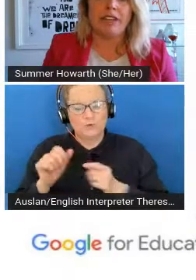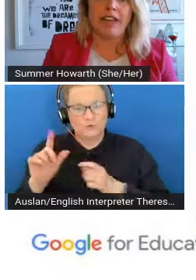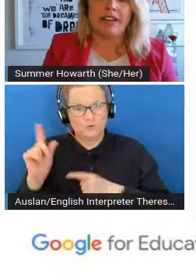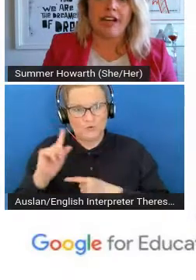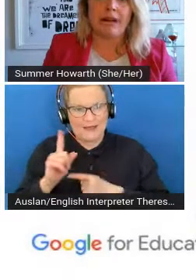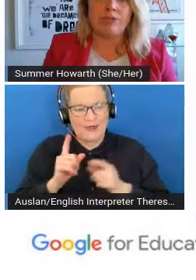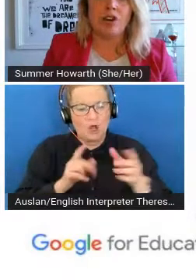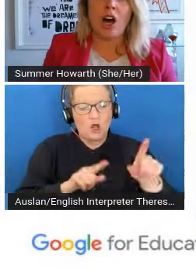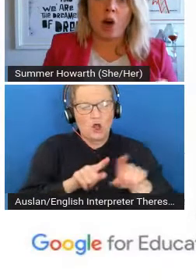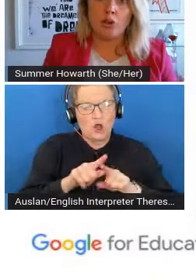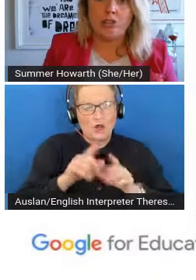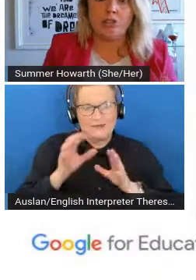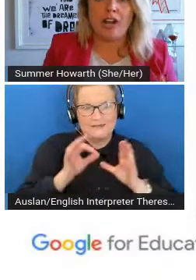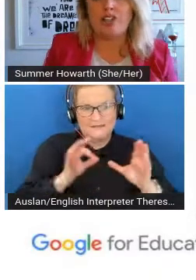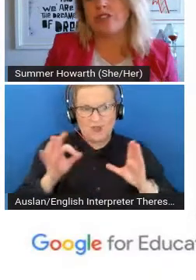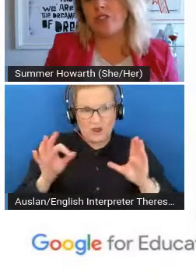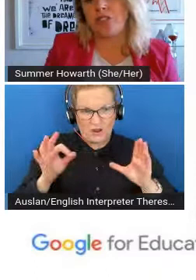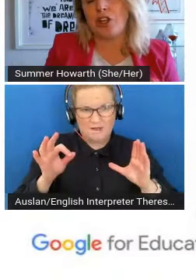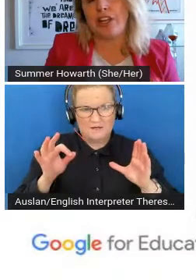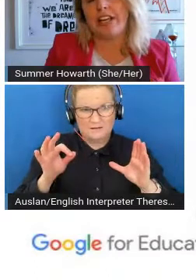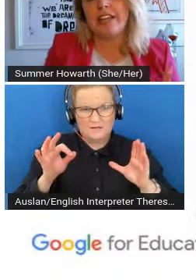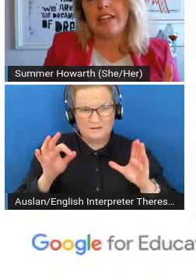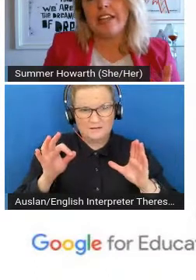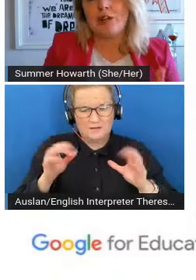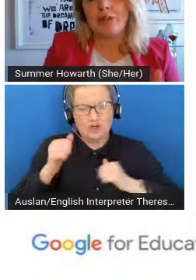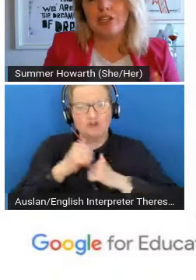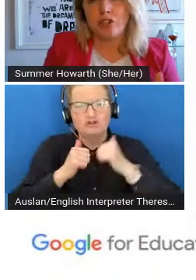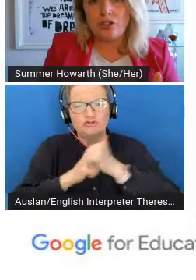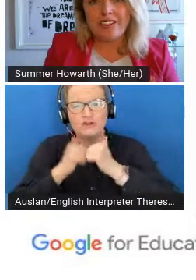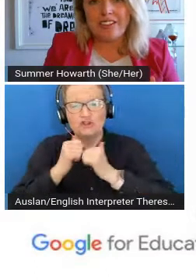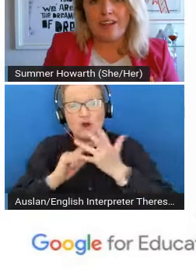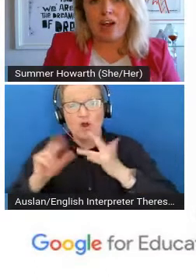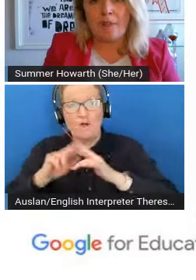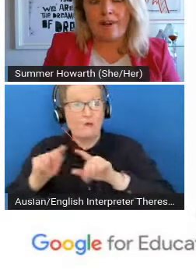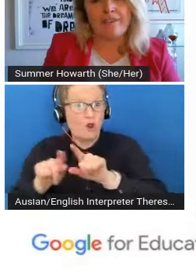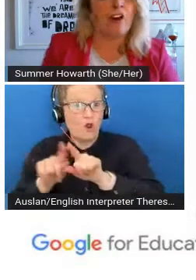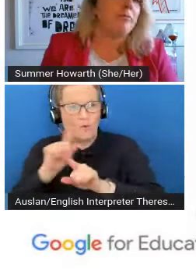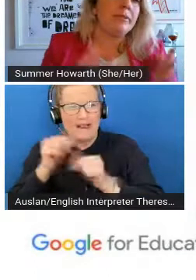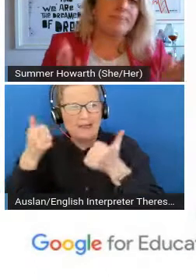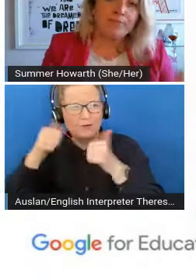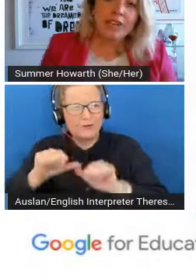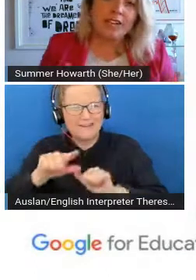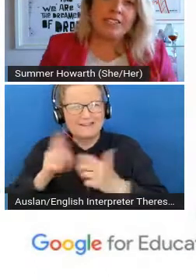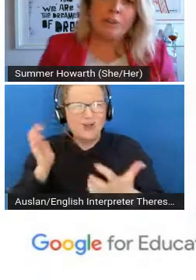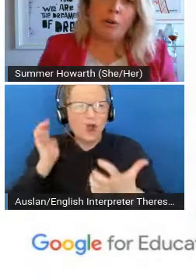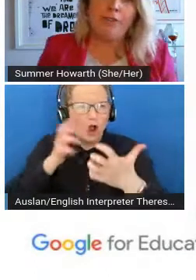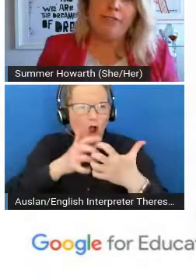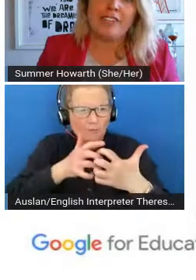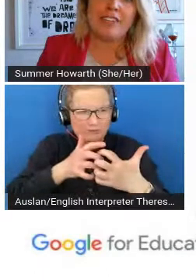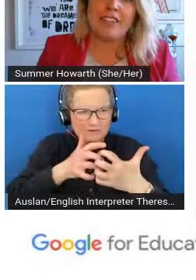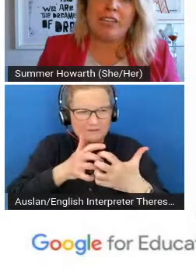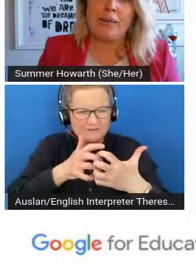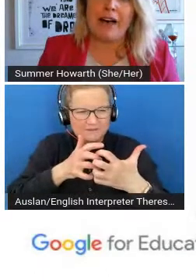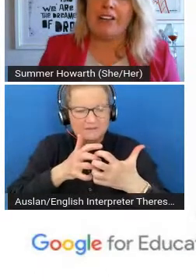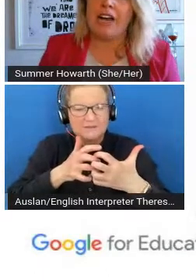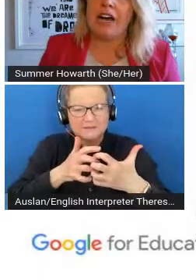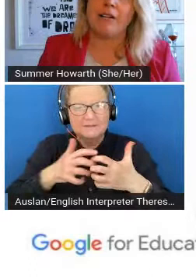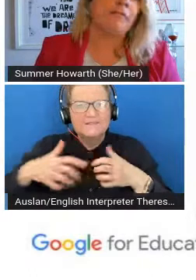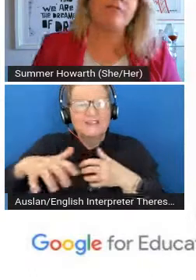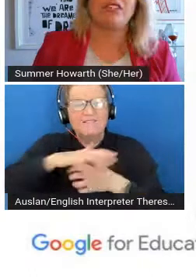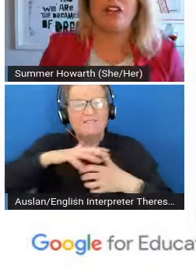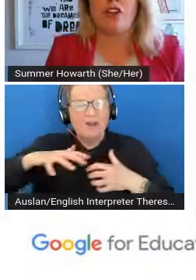really looking at, a whole structure of learning that we can use in this hybrid environment, it's important for us to think